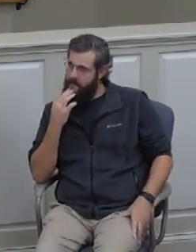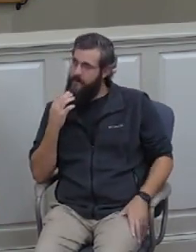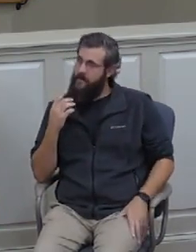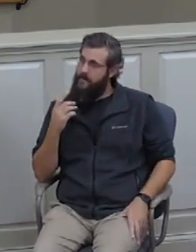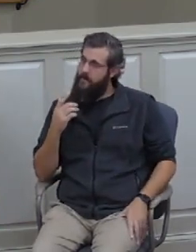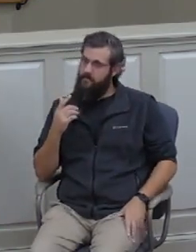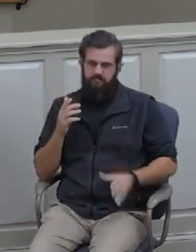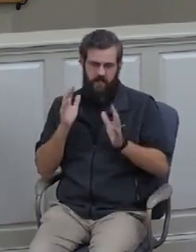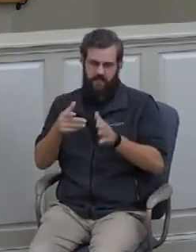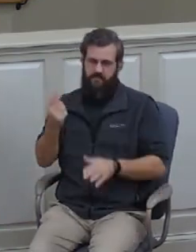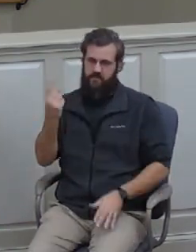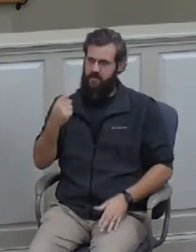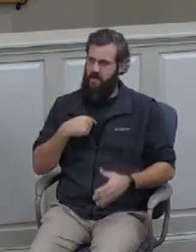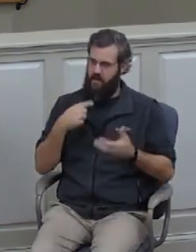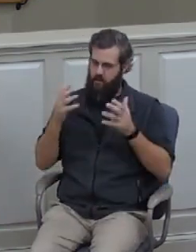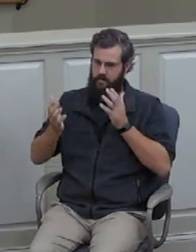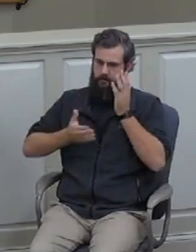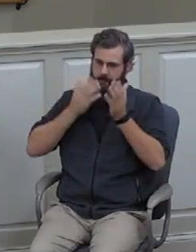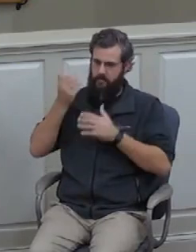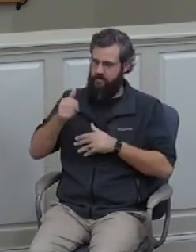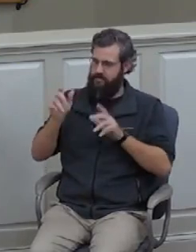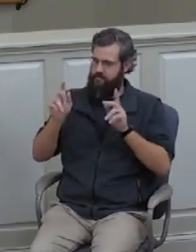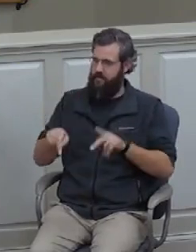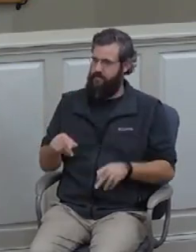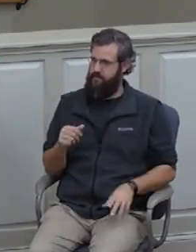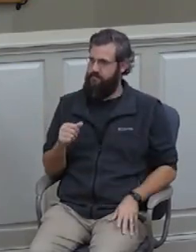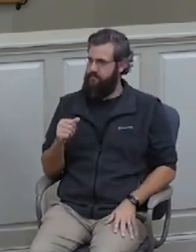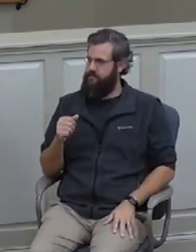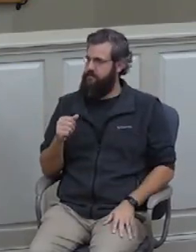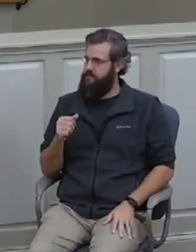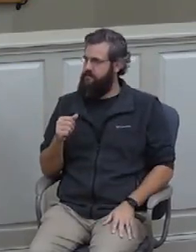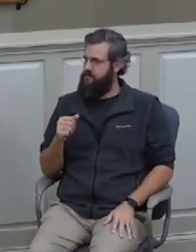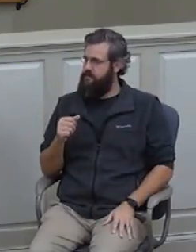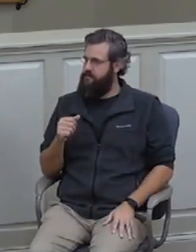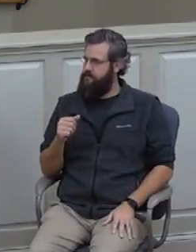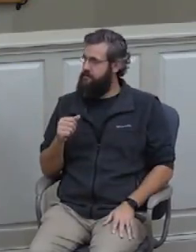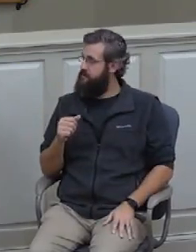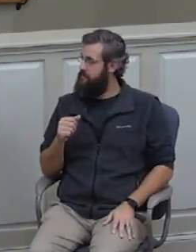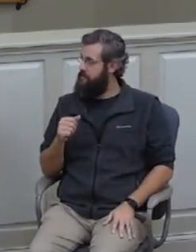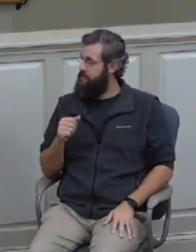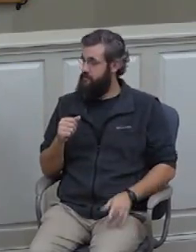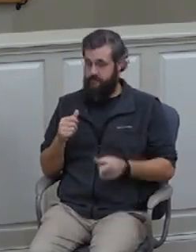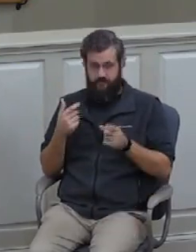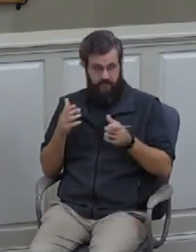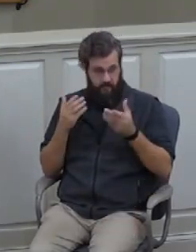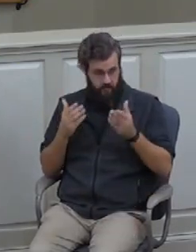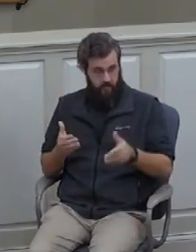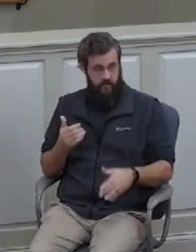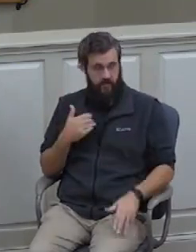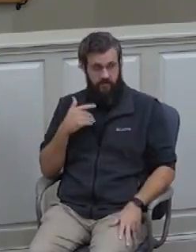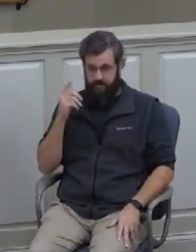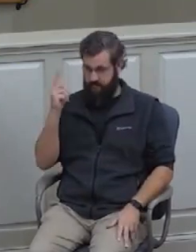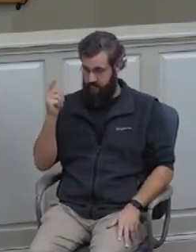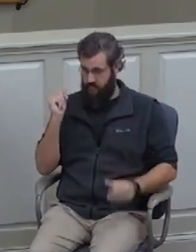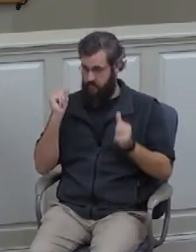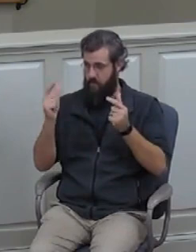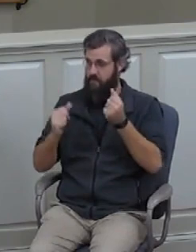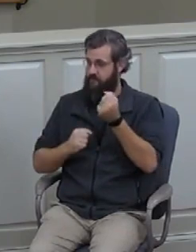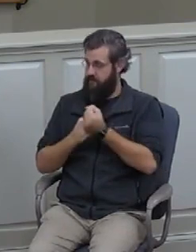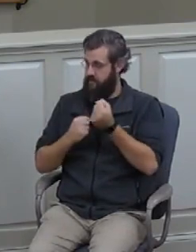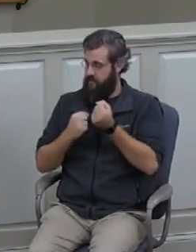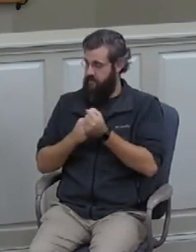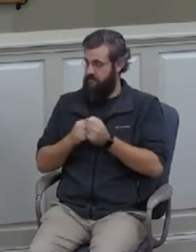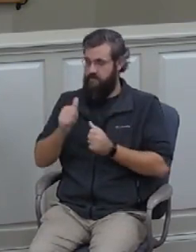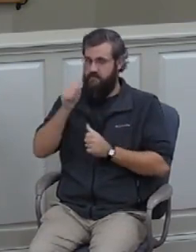going to leave it alone because I don't want to embarrass anybody, but I'll leave it alone. Motion's made and seconded. All in favor of moving